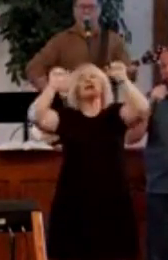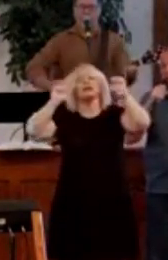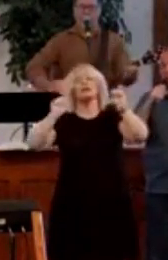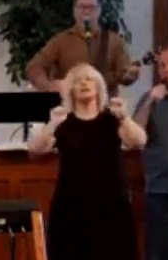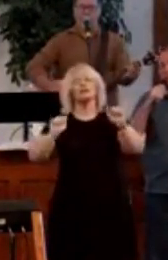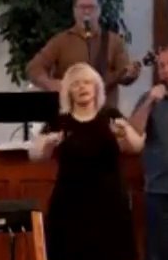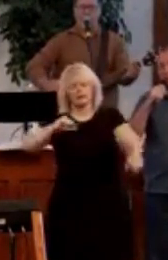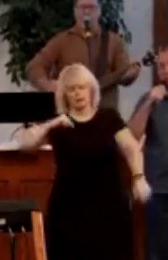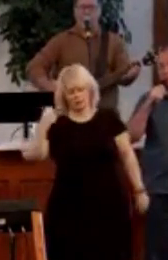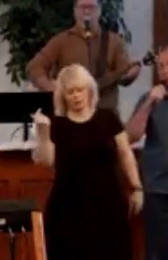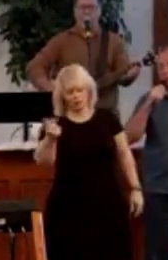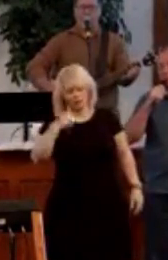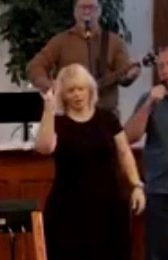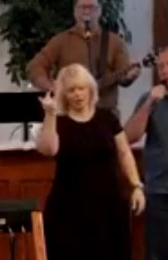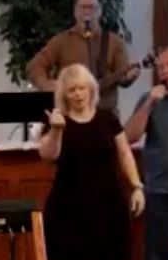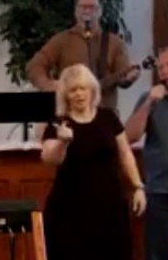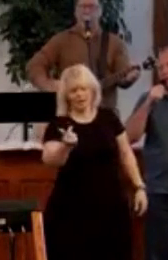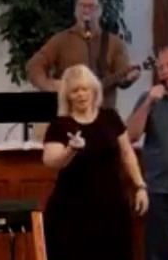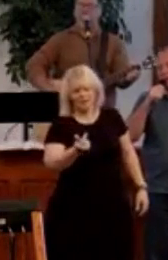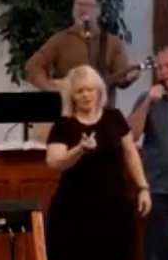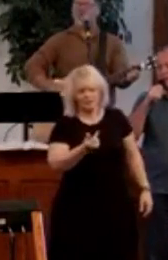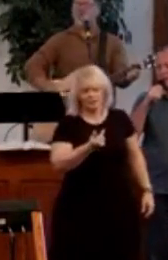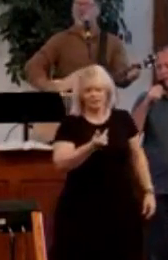love, amazing